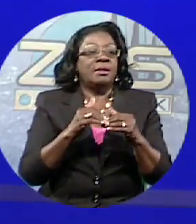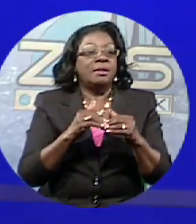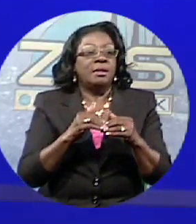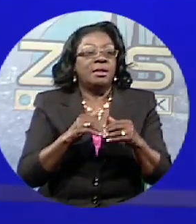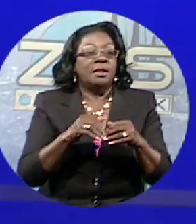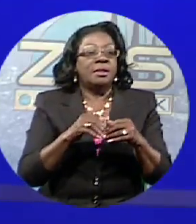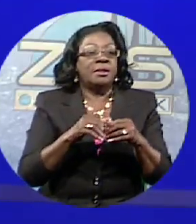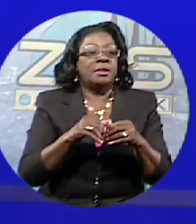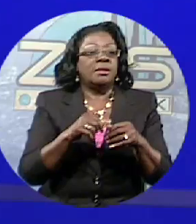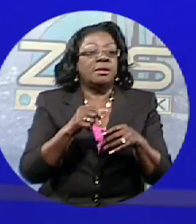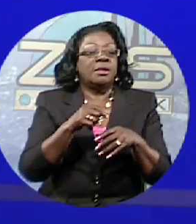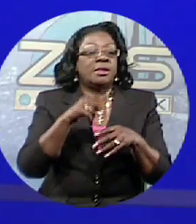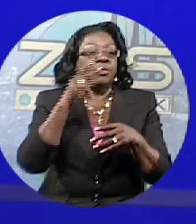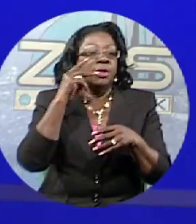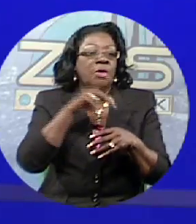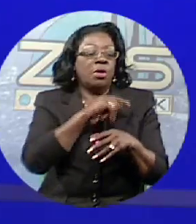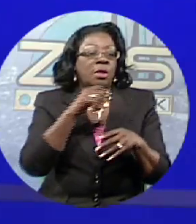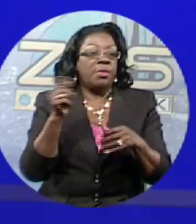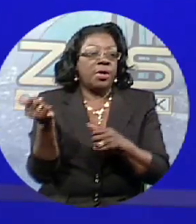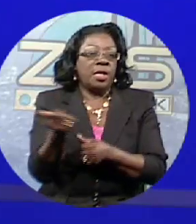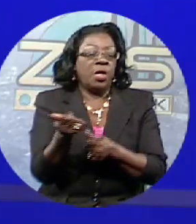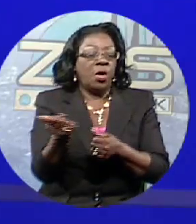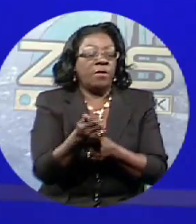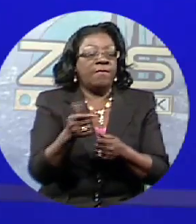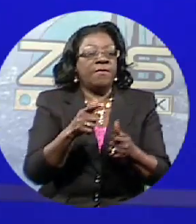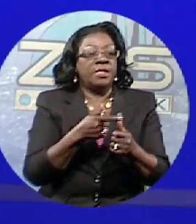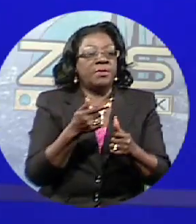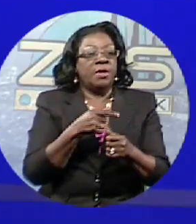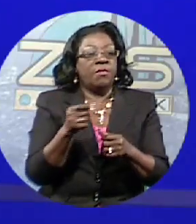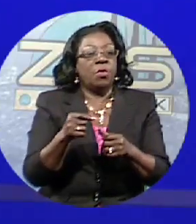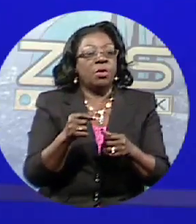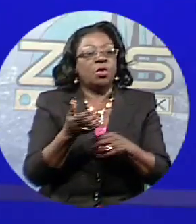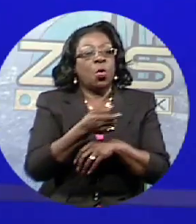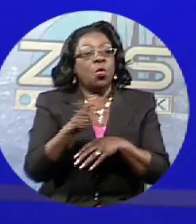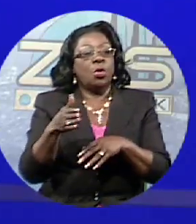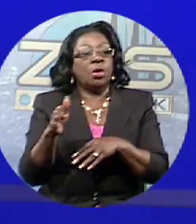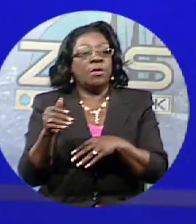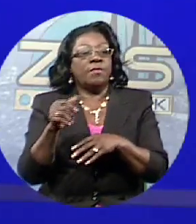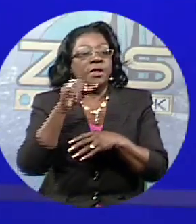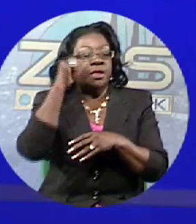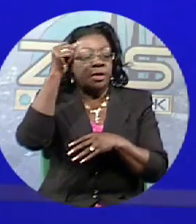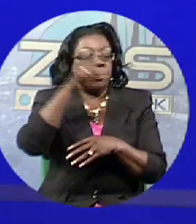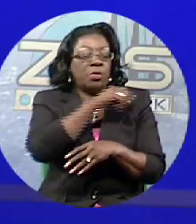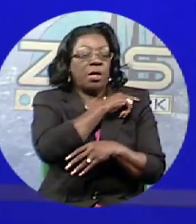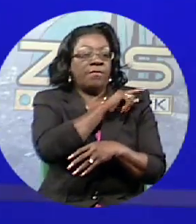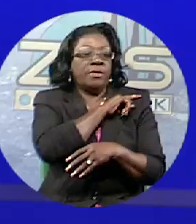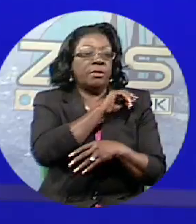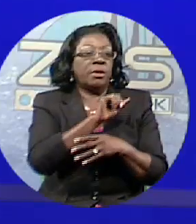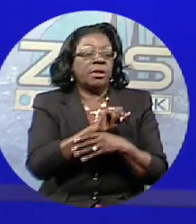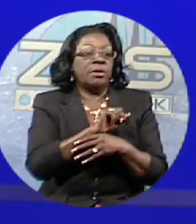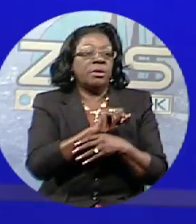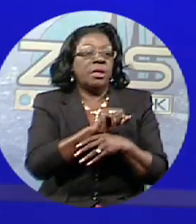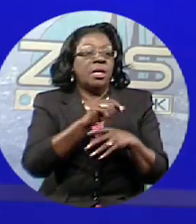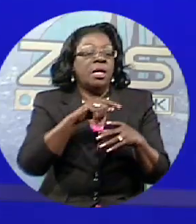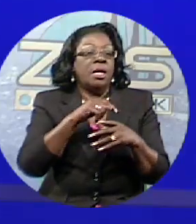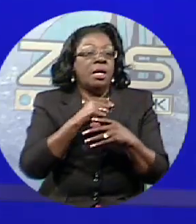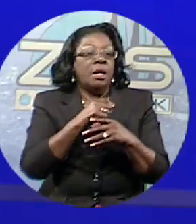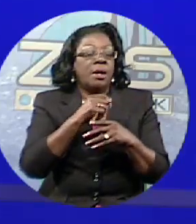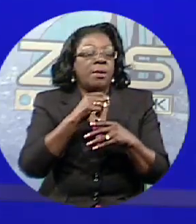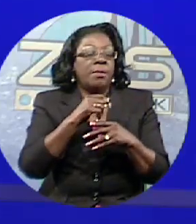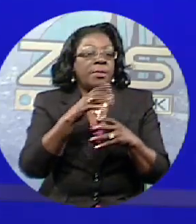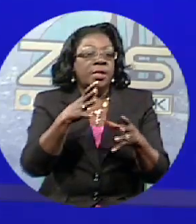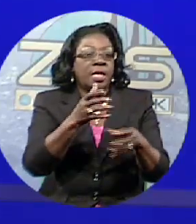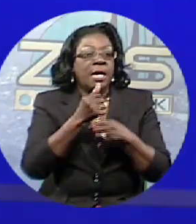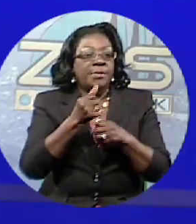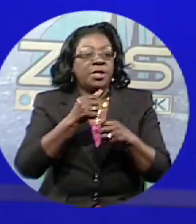Young Kim sinking a birdie on the first playoff hole to hold off Sun Young Yu and fellow rookie Arya Jutanagarn to capture